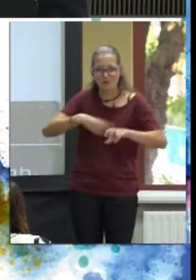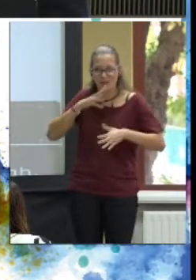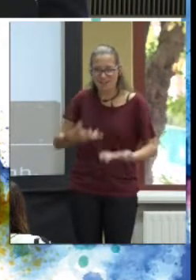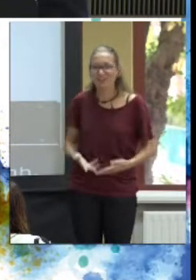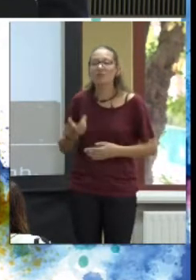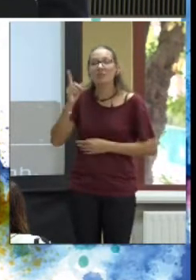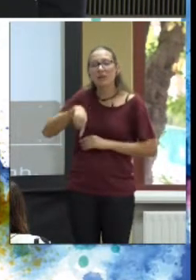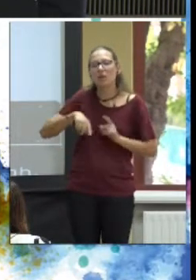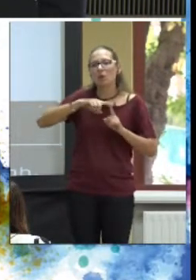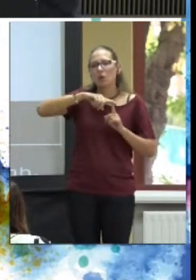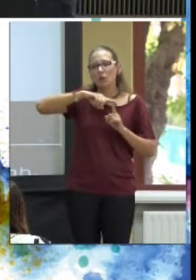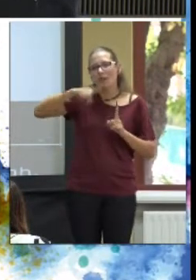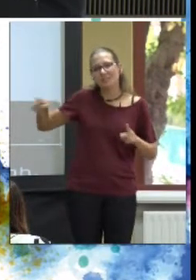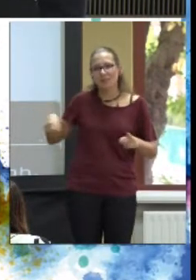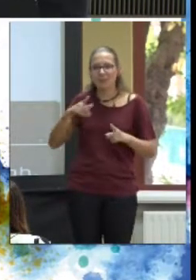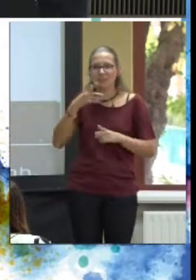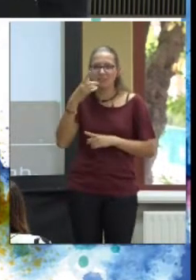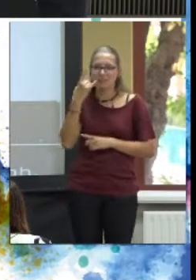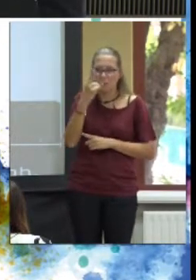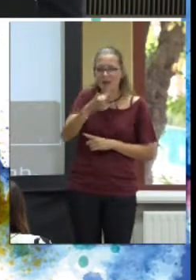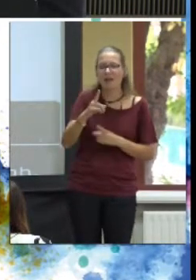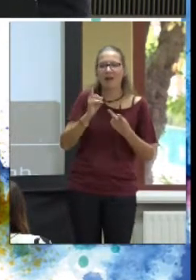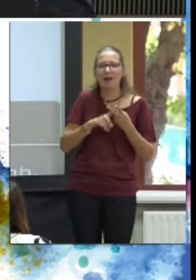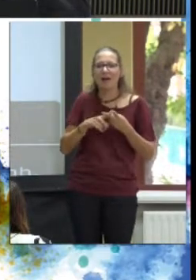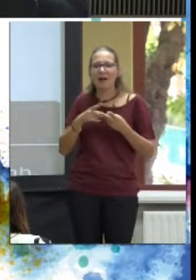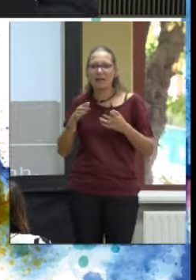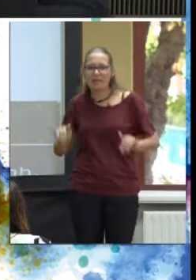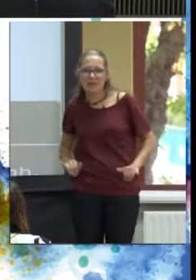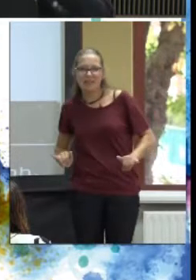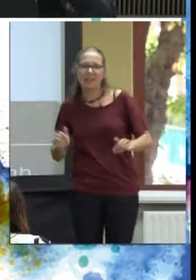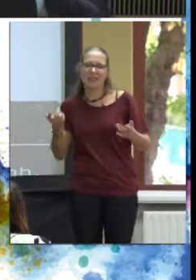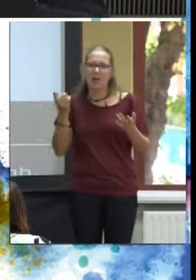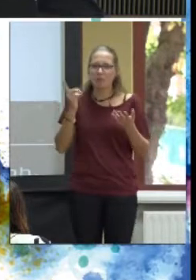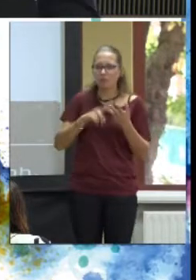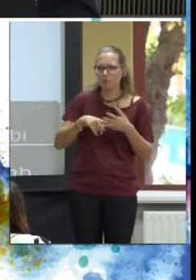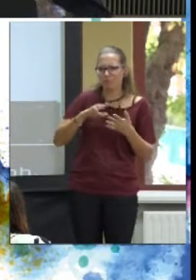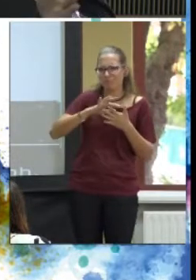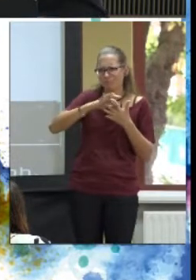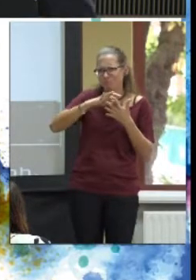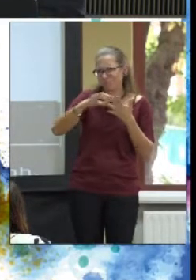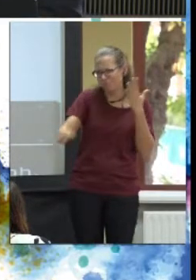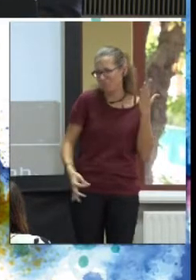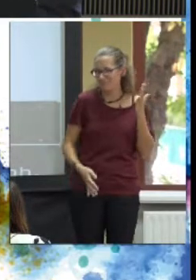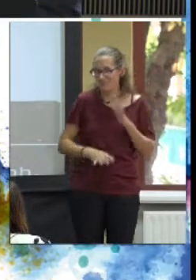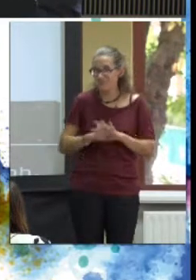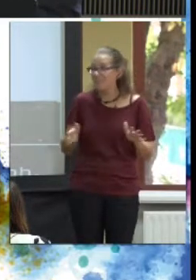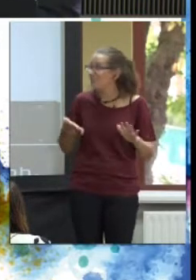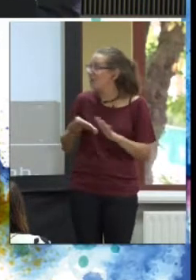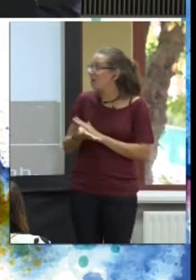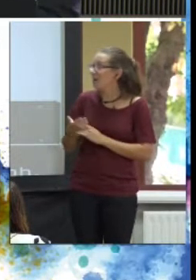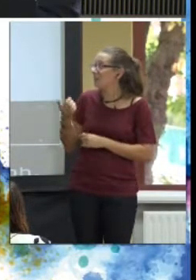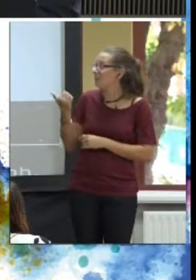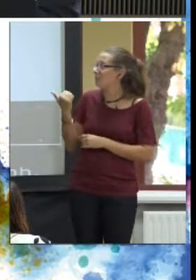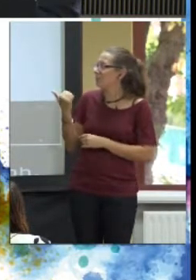be presented next week. The app for the city of Salamanca, for Ibiza, coming in a couple of weeks. Another one